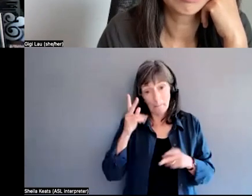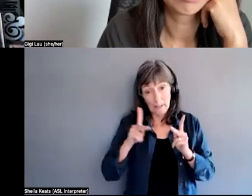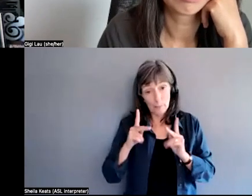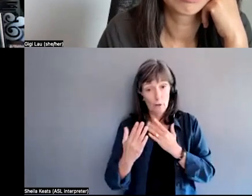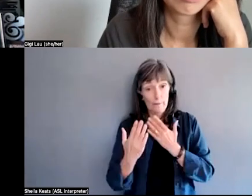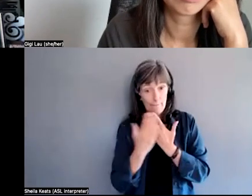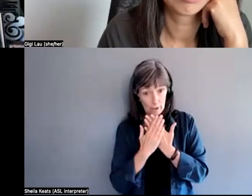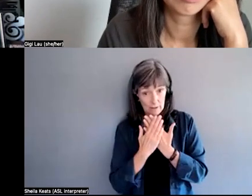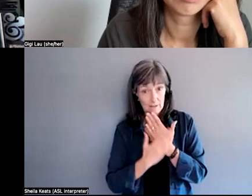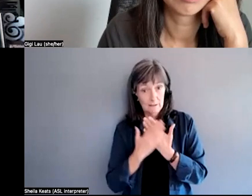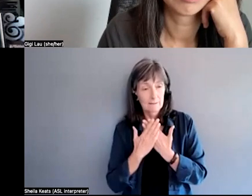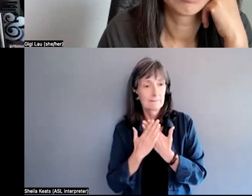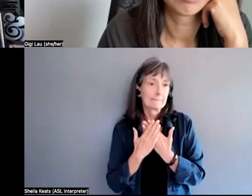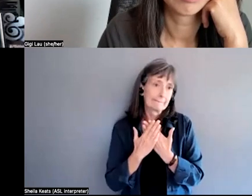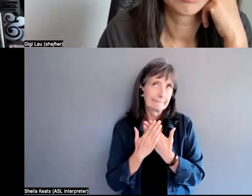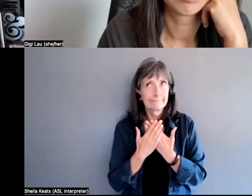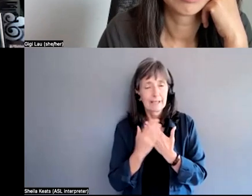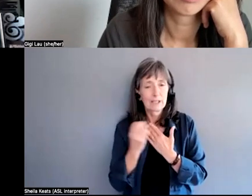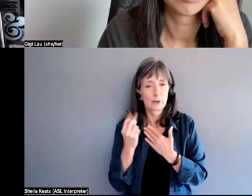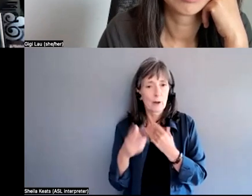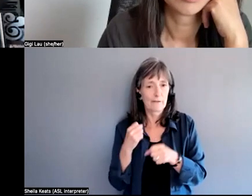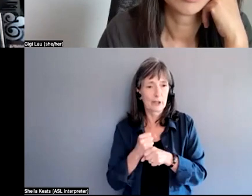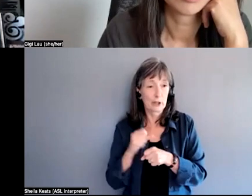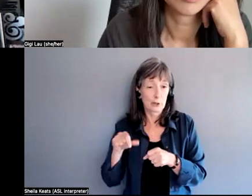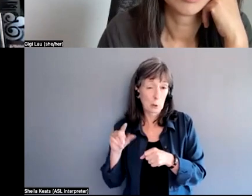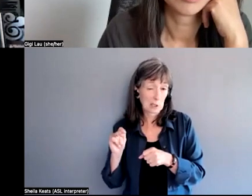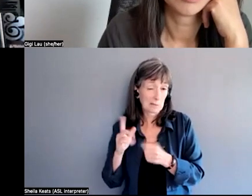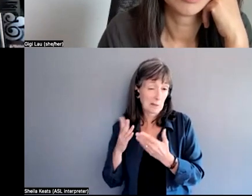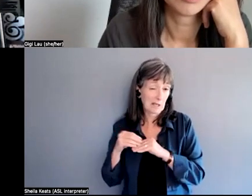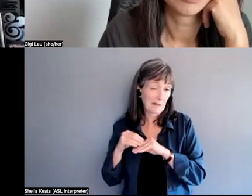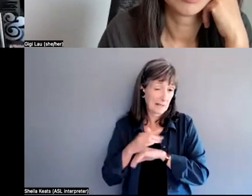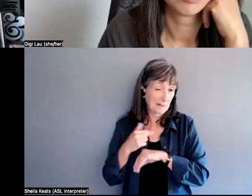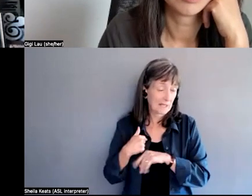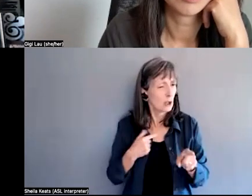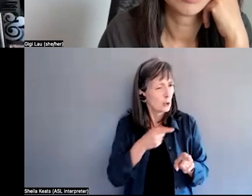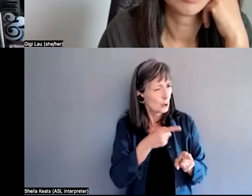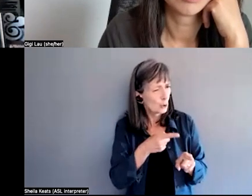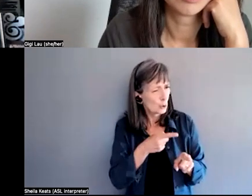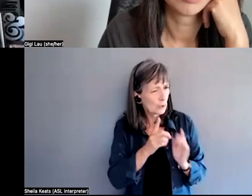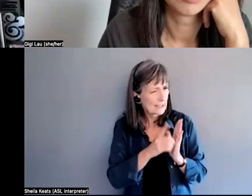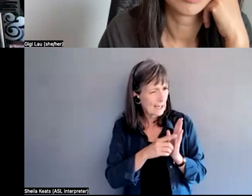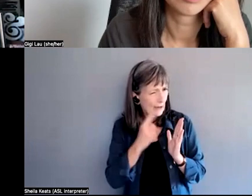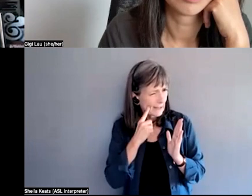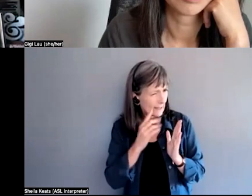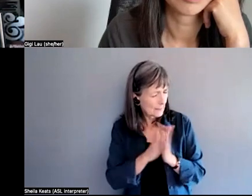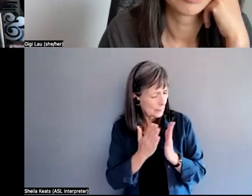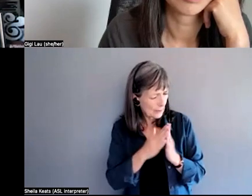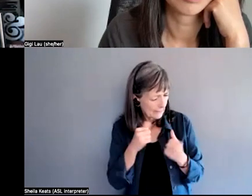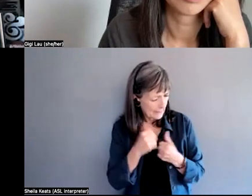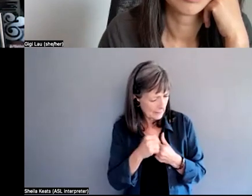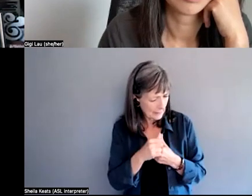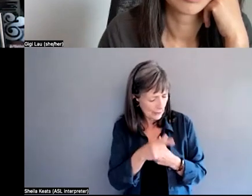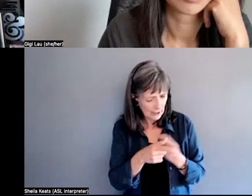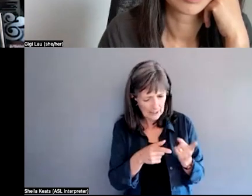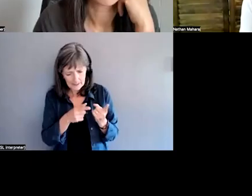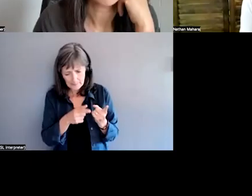if my 12 years at Quill has sort of fogged my brain. You were the designer, and I'm not going to be able to remember the title or the author of the cover